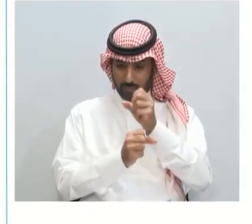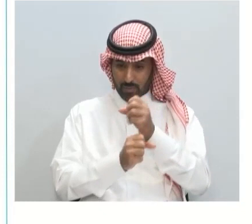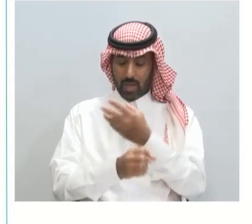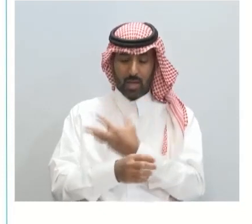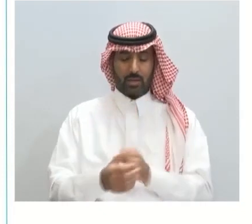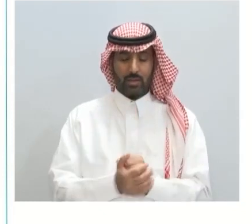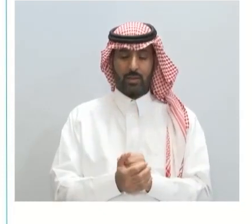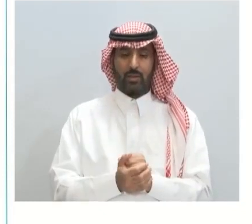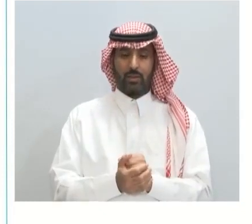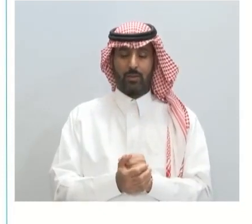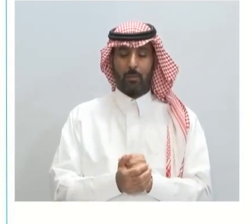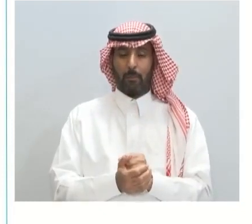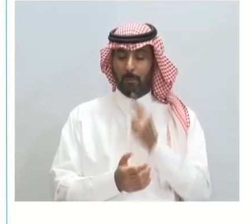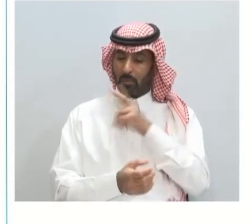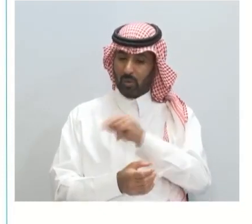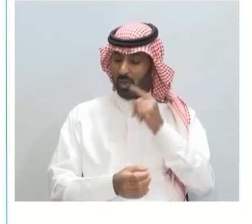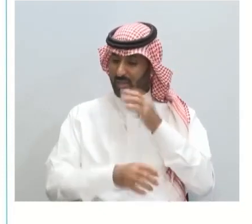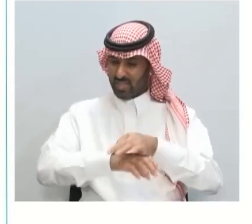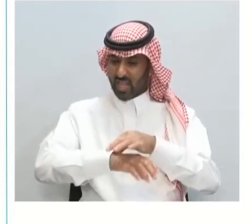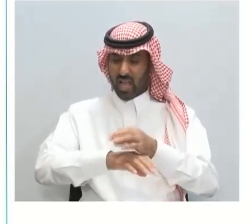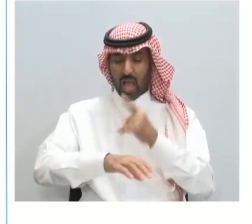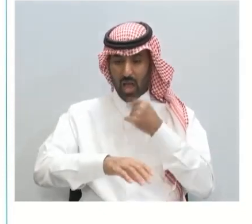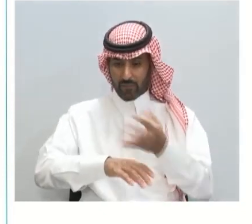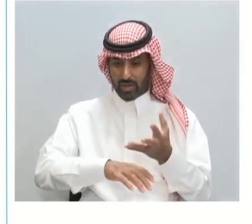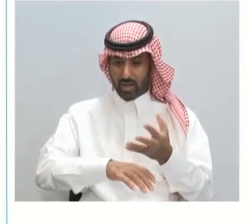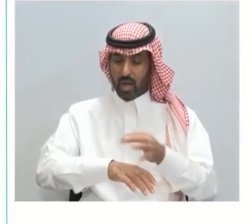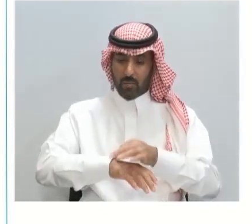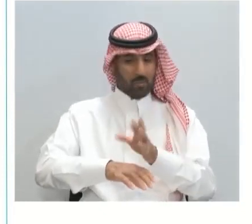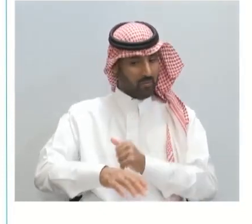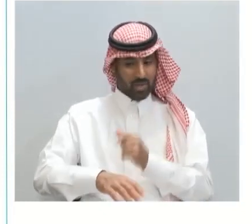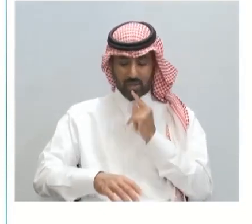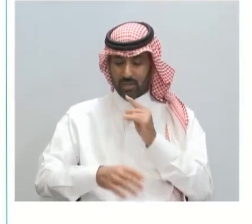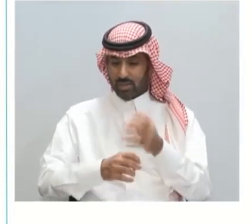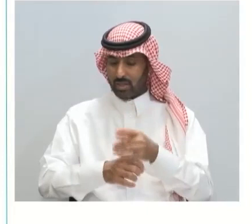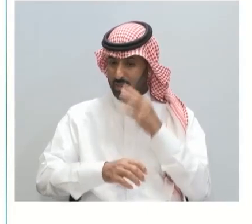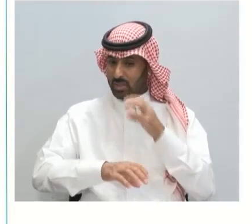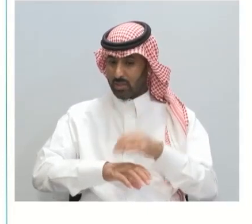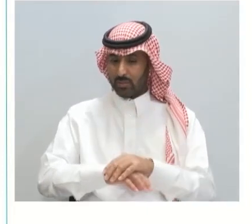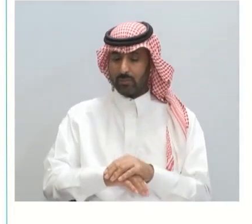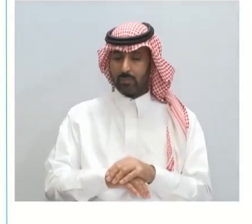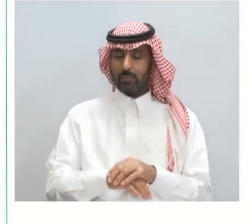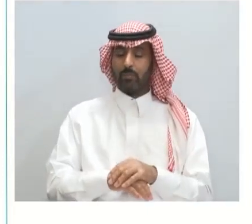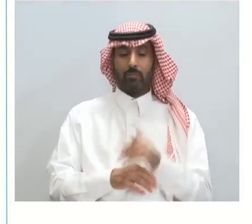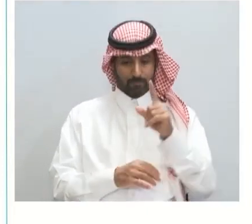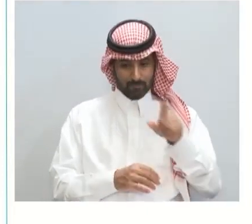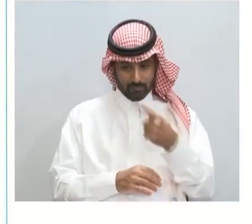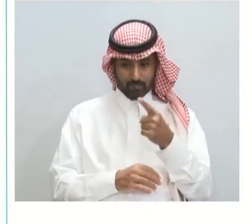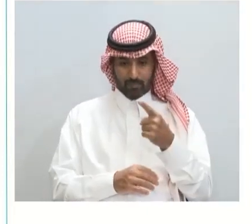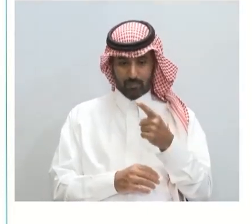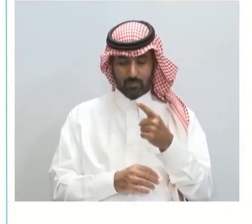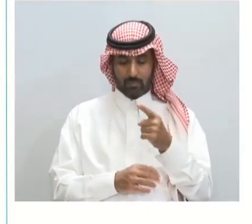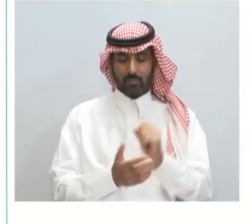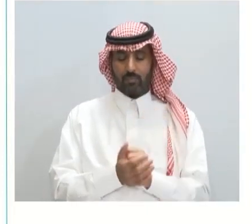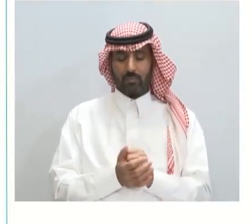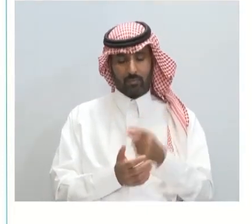predictive gene testing can be done for both of them, for the treatable and also the untreatable disorders. So